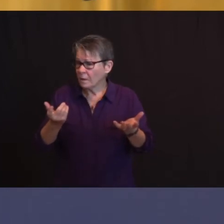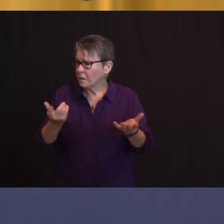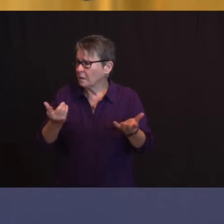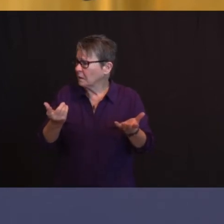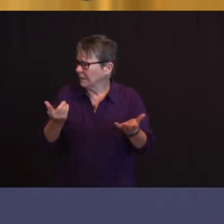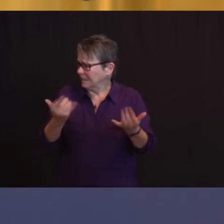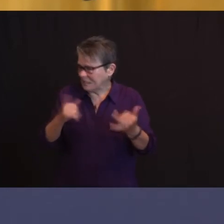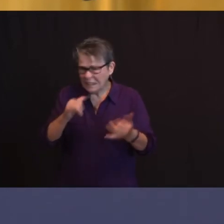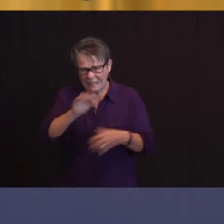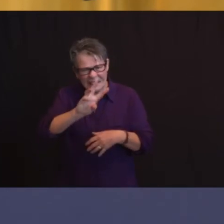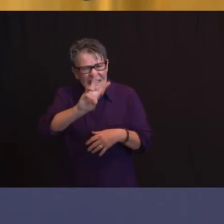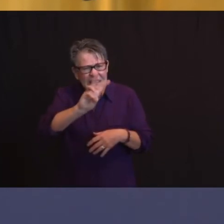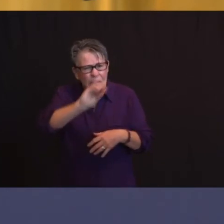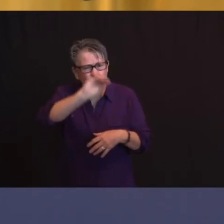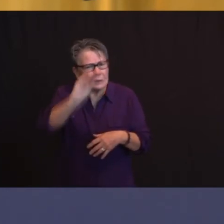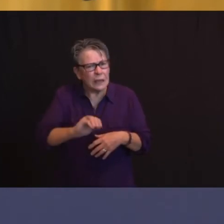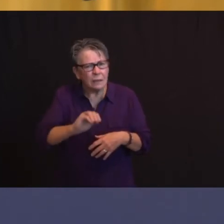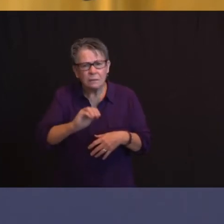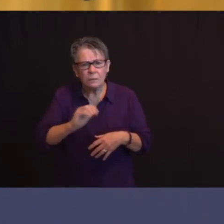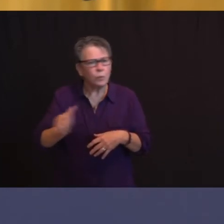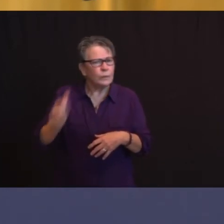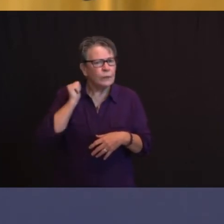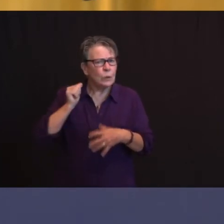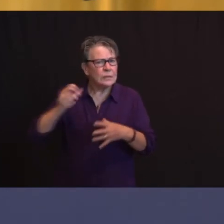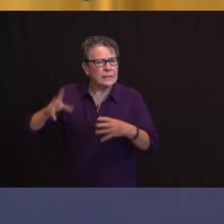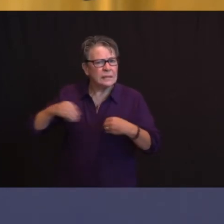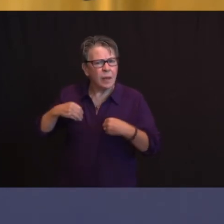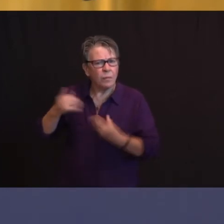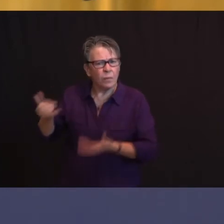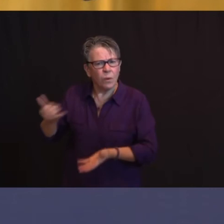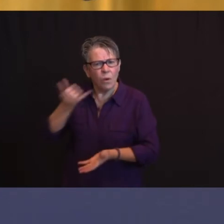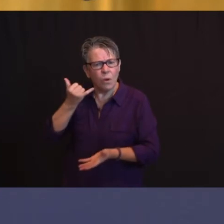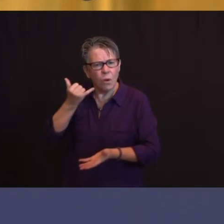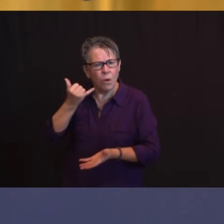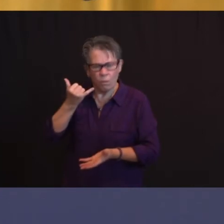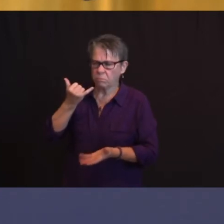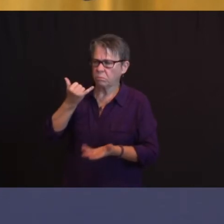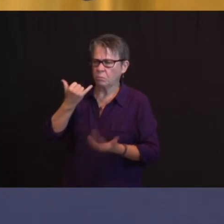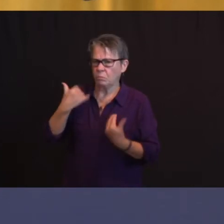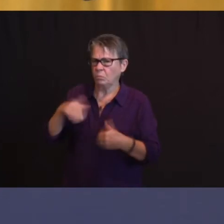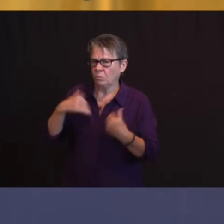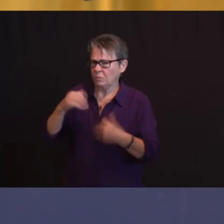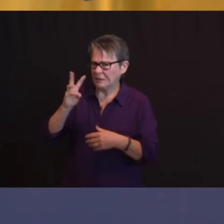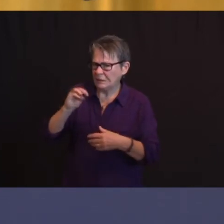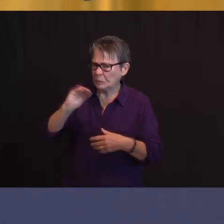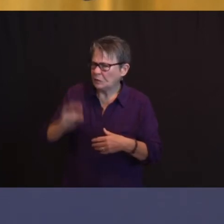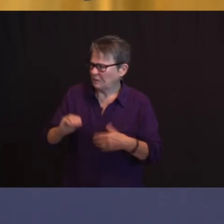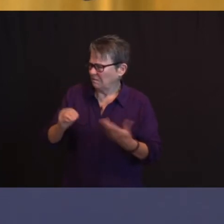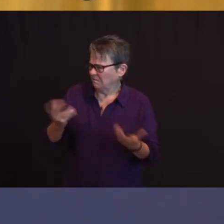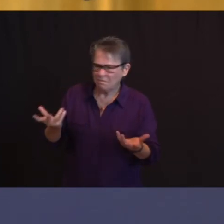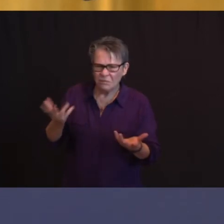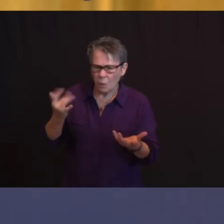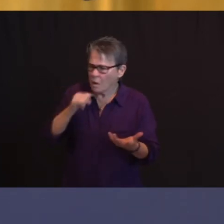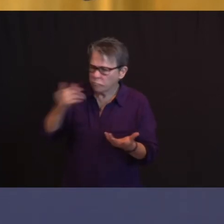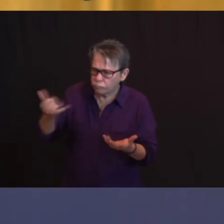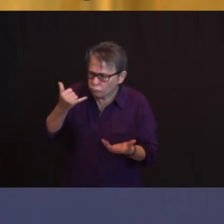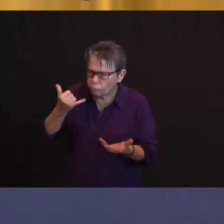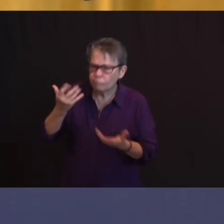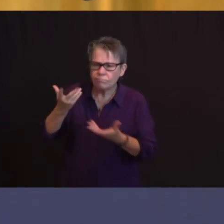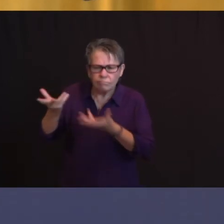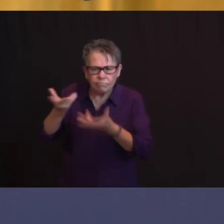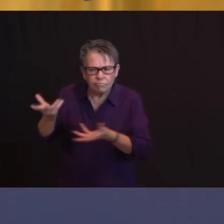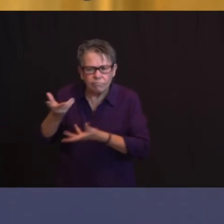this is, especially with the pandemic accelerating now? And how does it impact your efforts to track down people